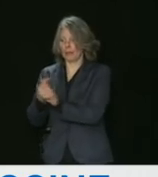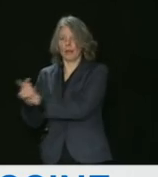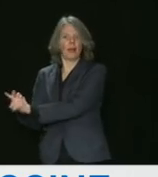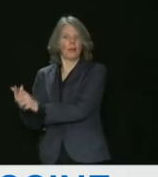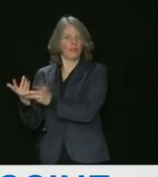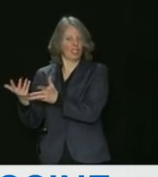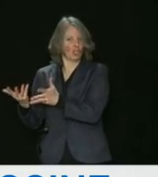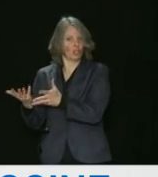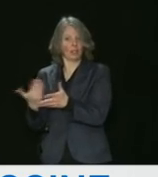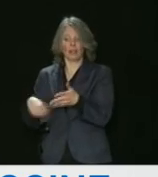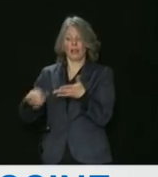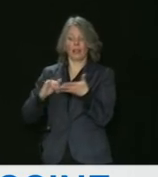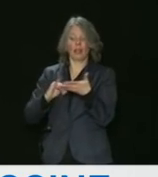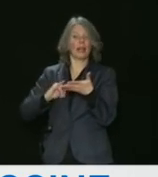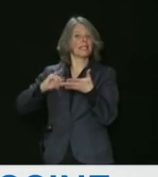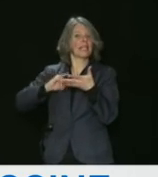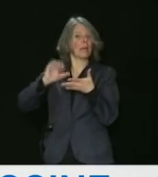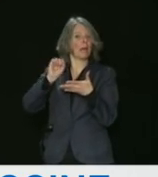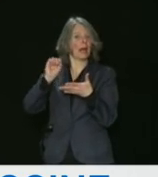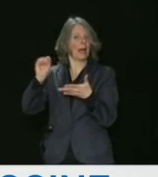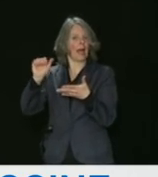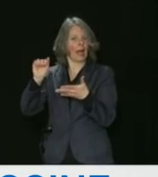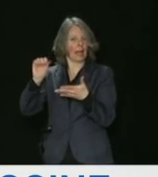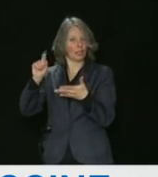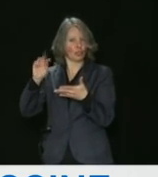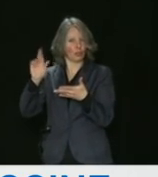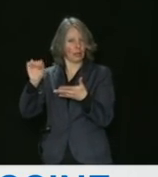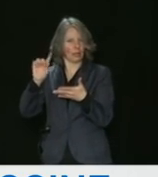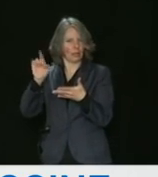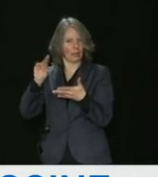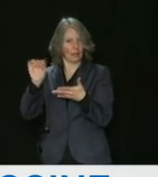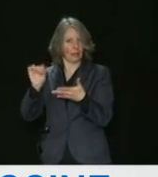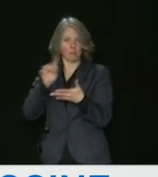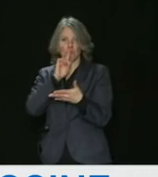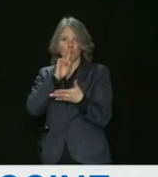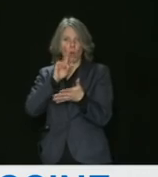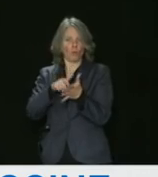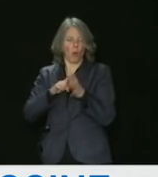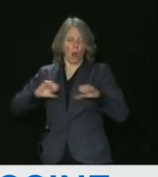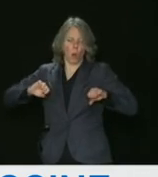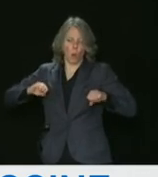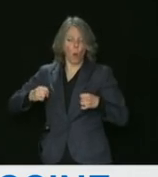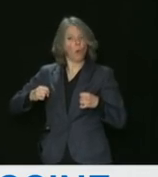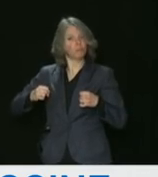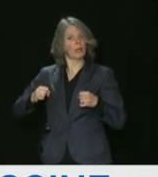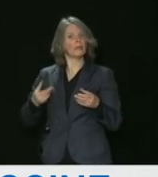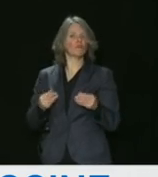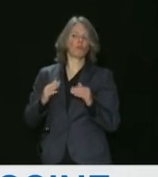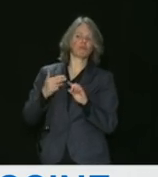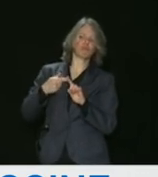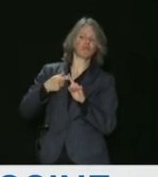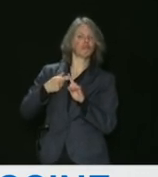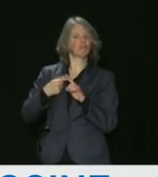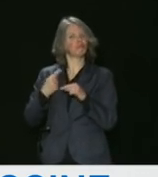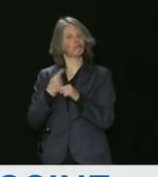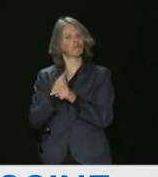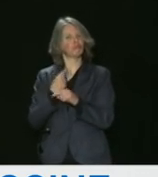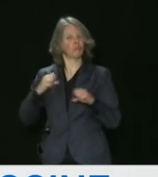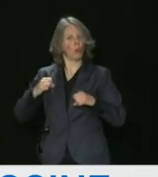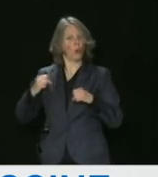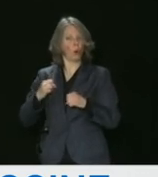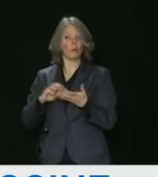doesn't require refrigeration, it offers some flexibility and increases the number of available options for